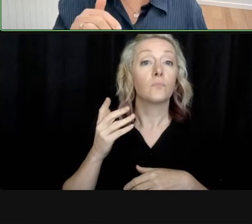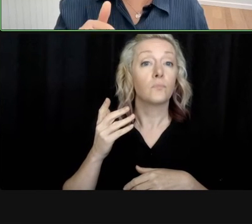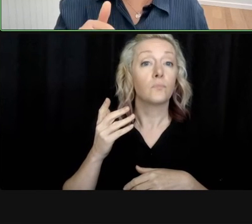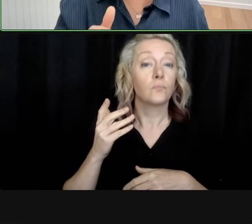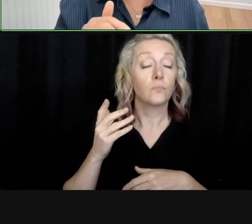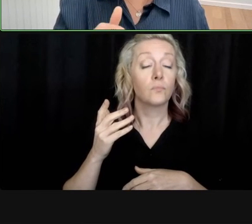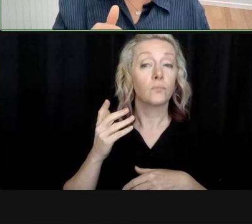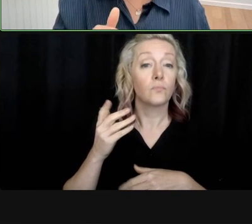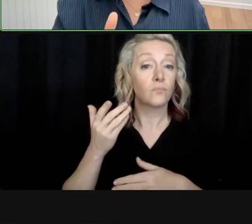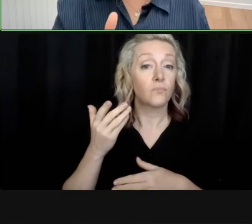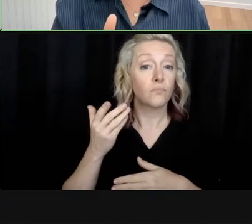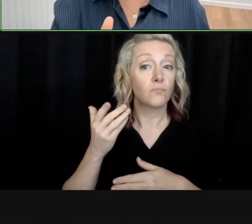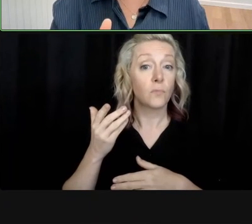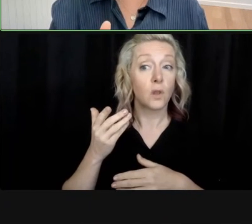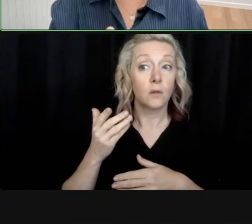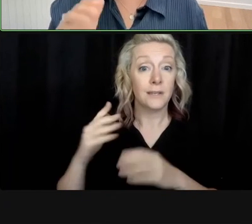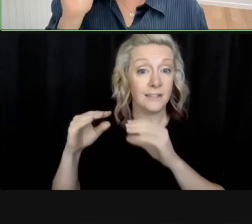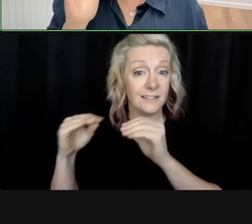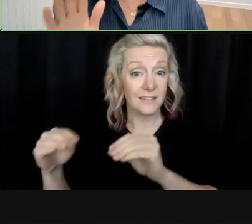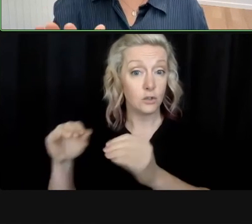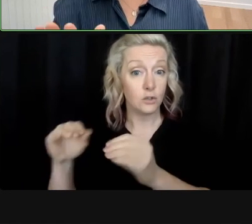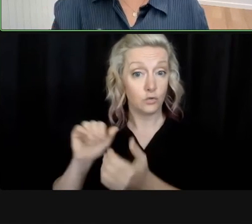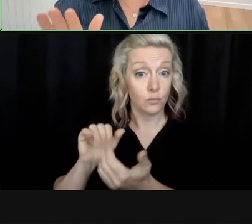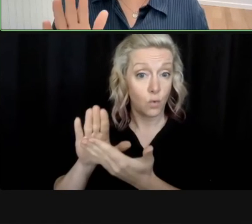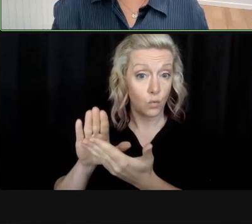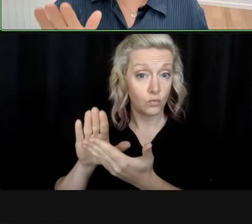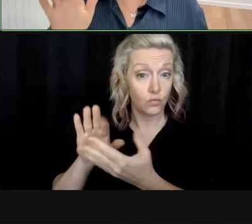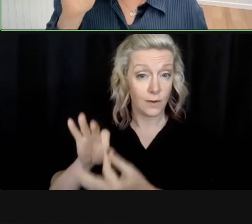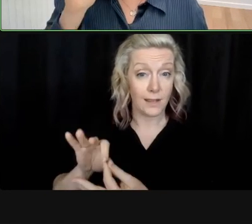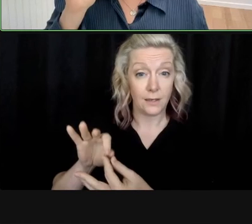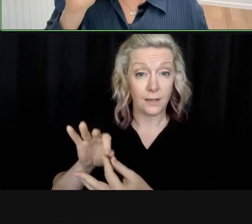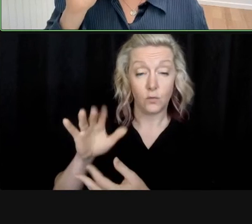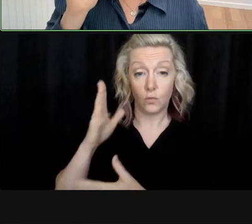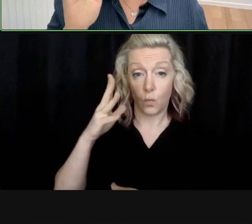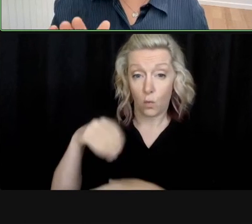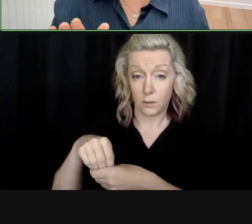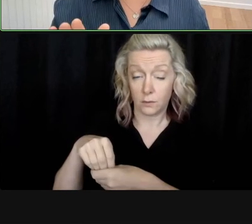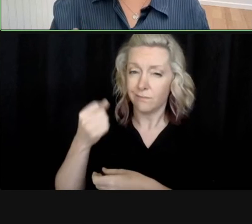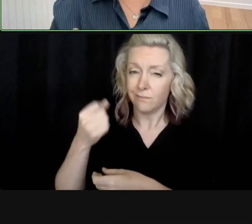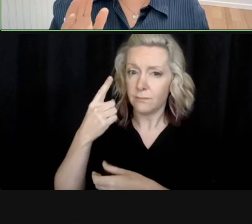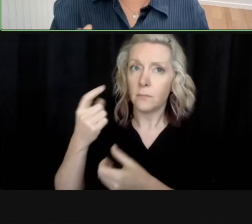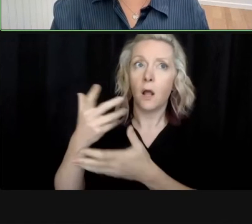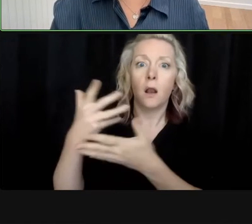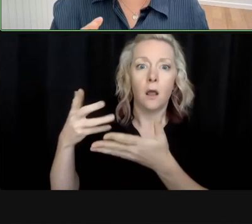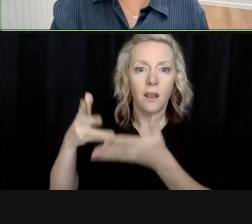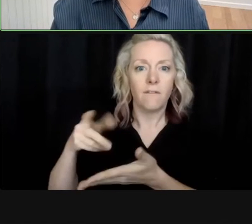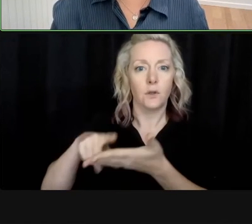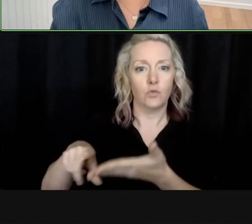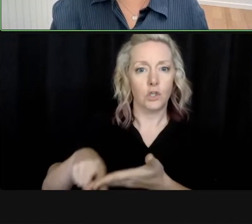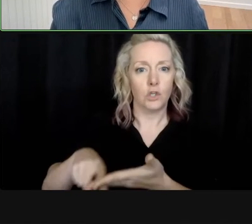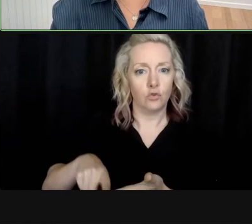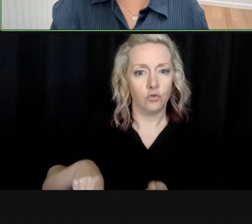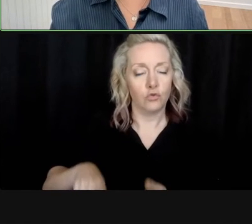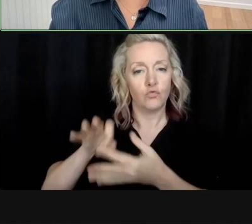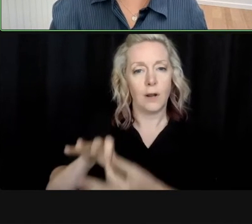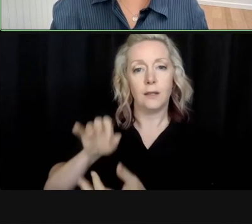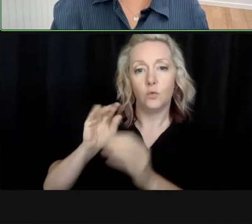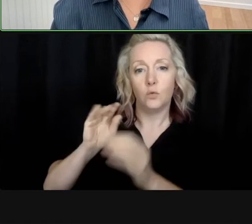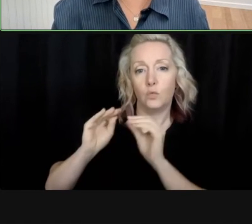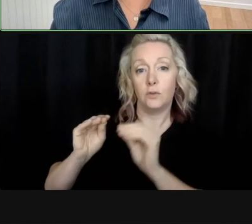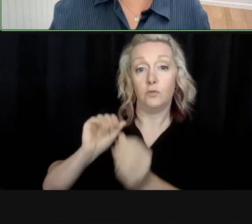that are related to ASD, because there's a lot of research that's validating a lot of different